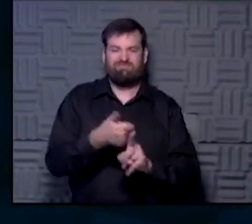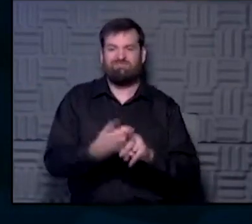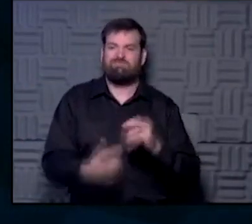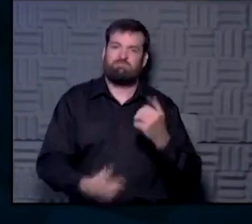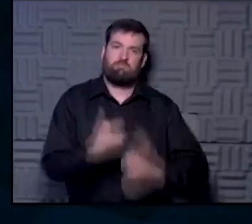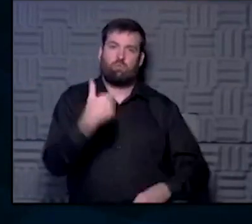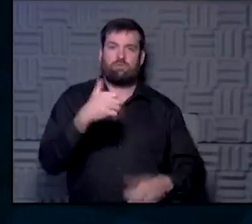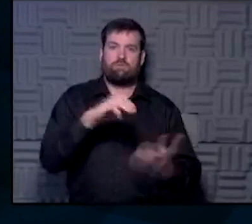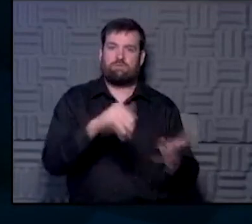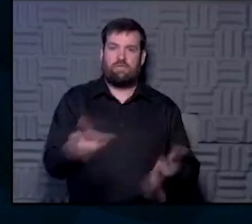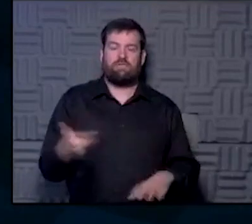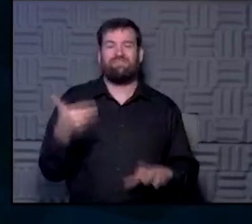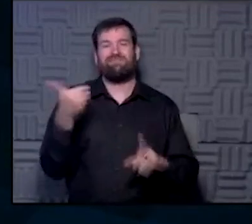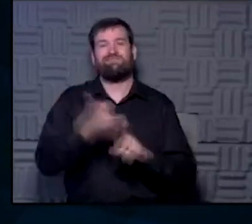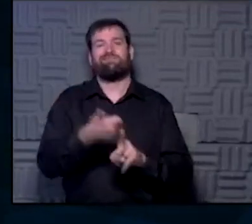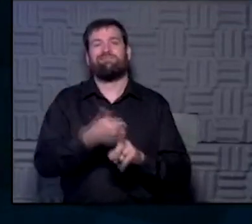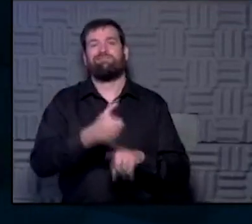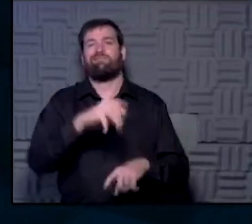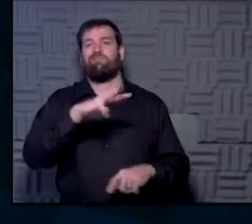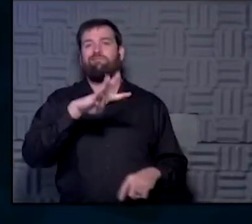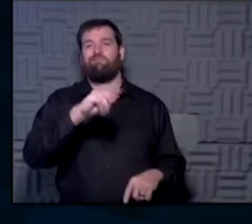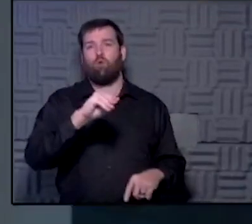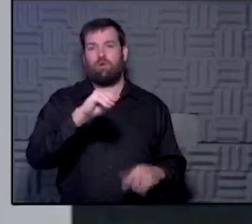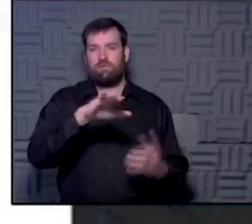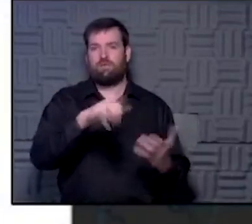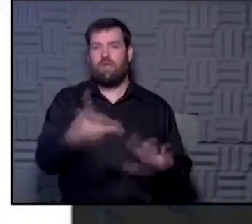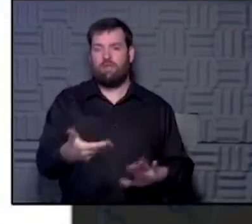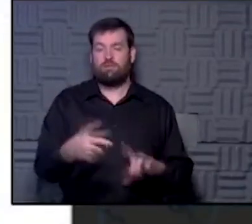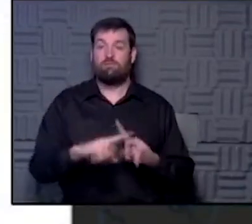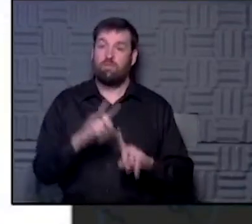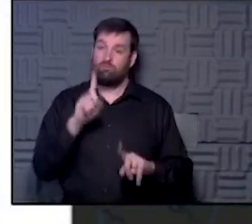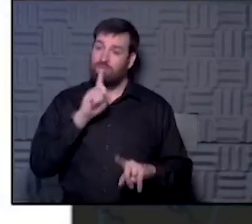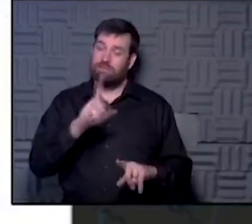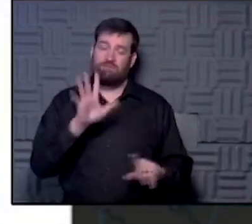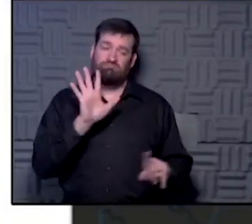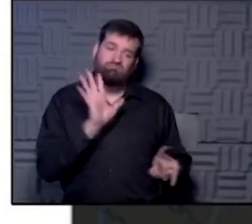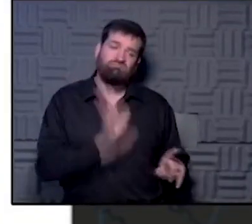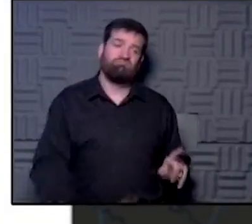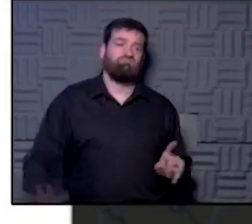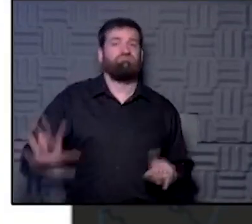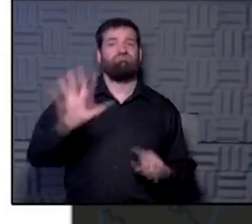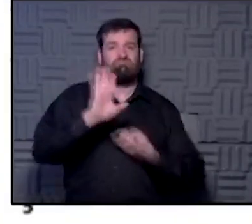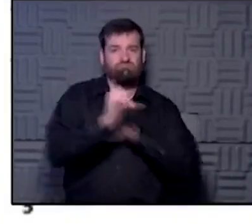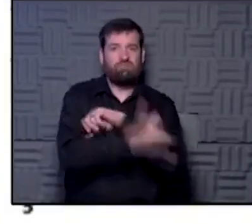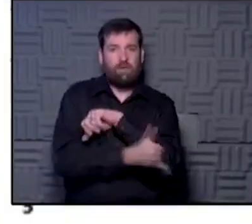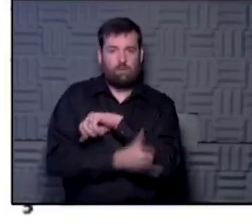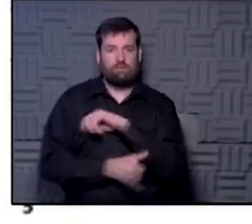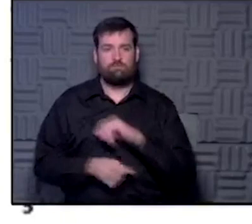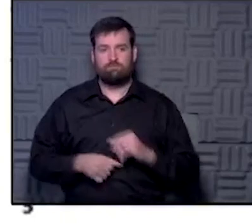They had around 40 deaths, so that's why that's that biggest hotspot there. But you can really see that deaths are throughout the county.